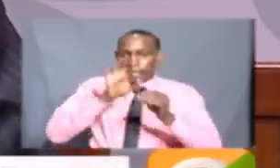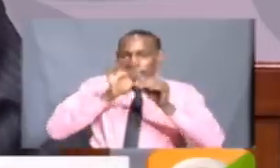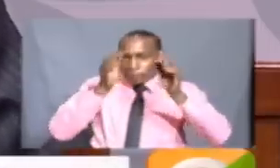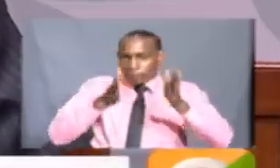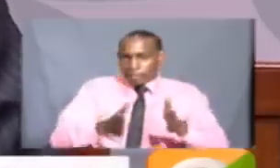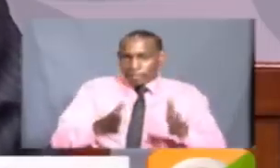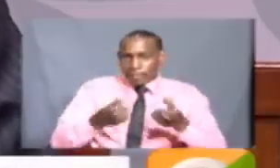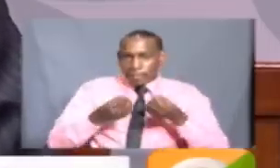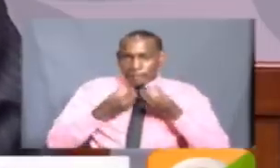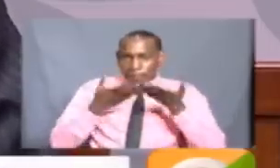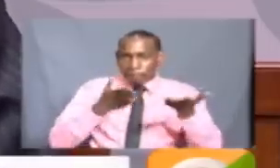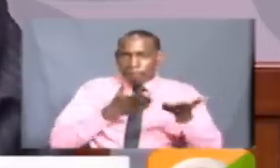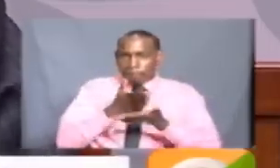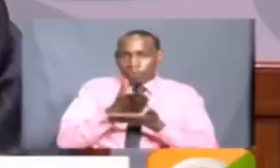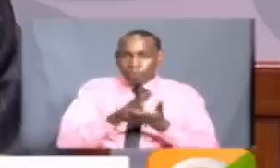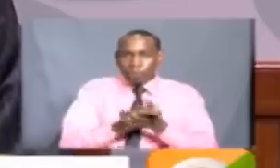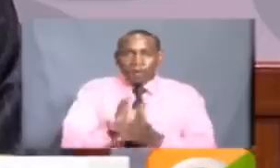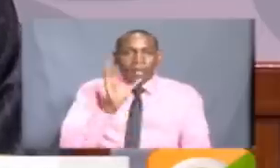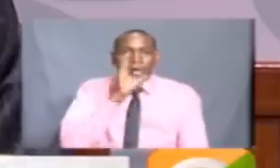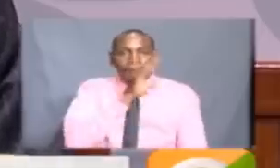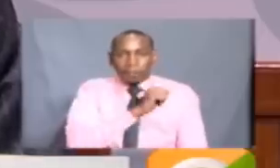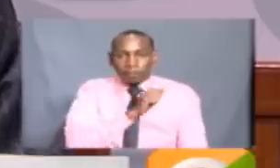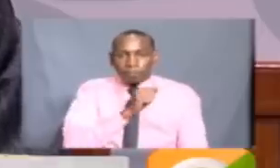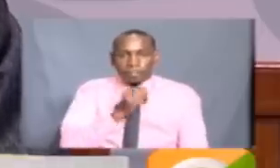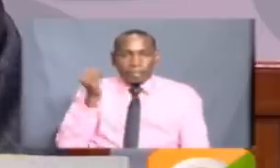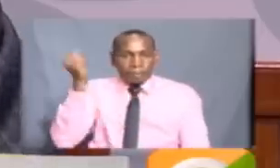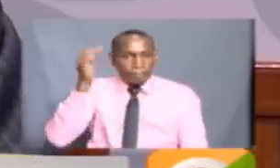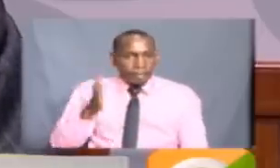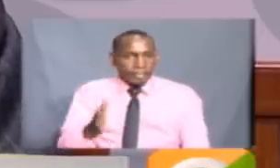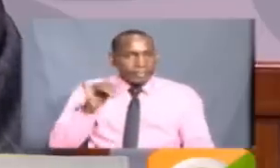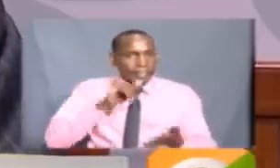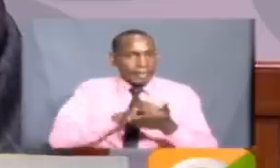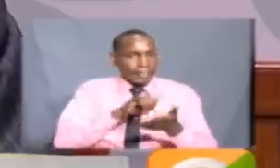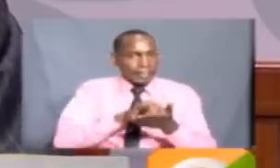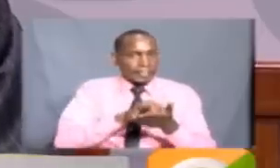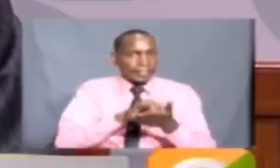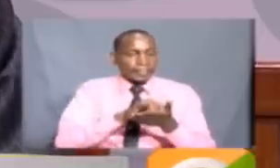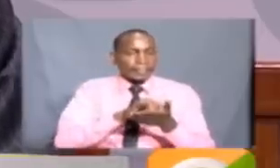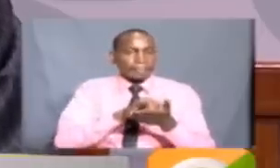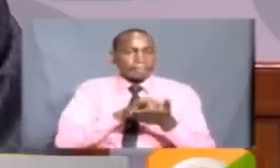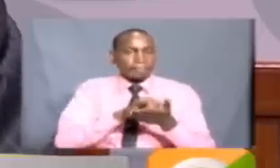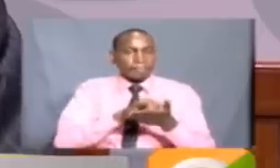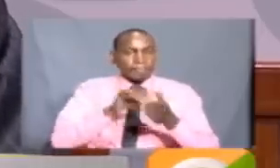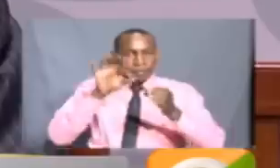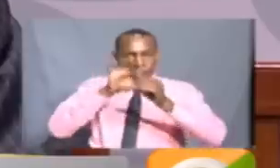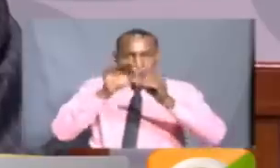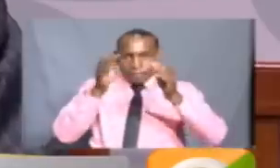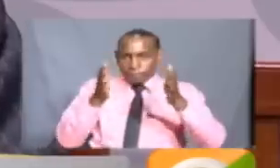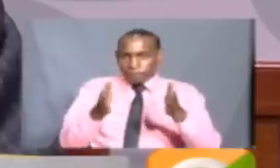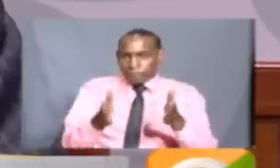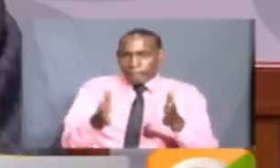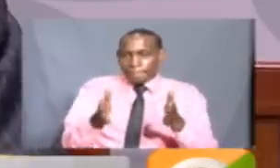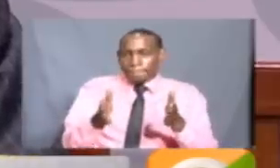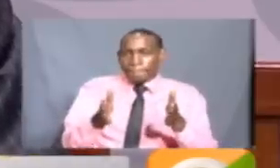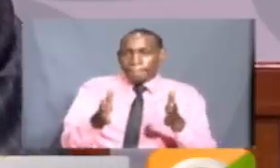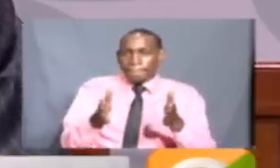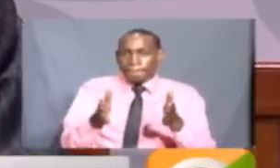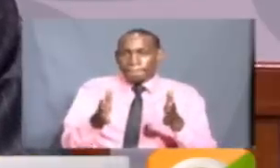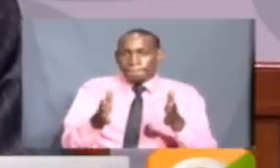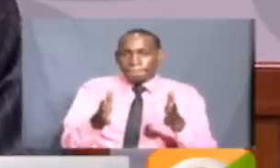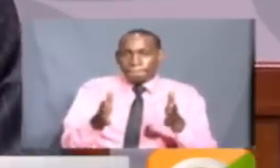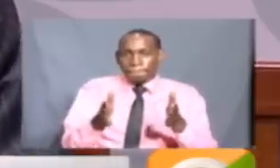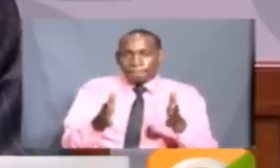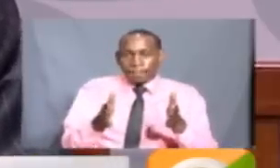be informed by this assumption by the politician that the voters are